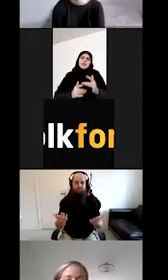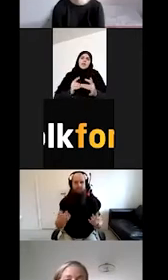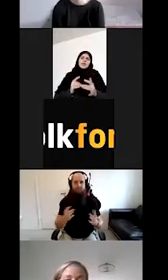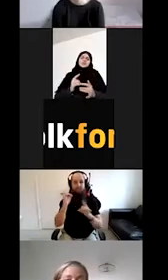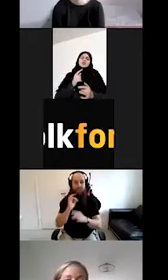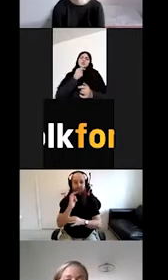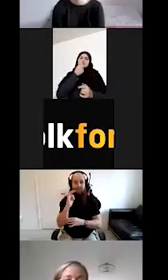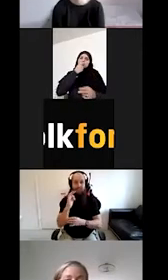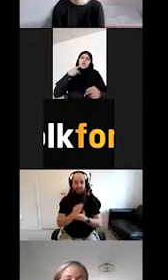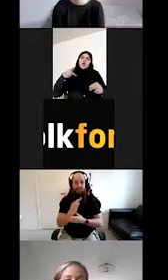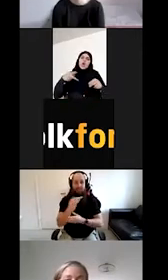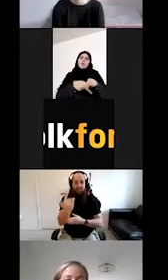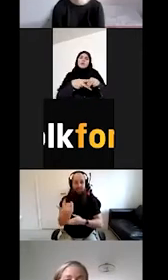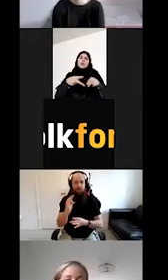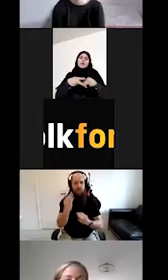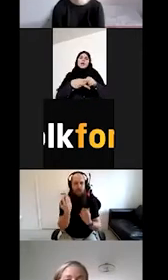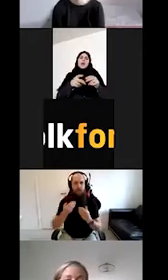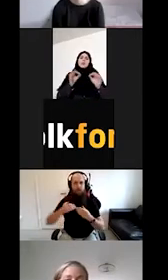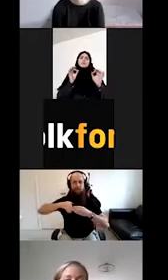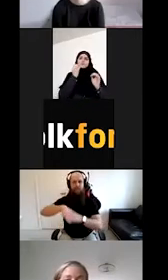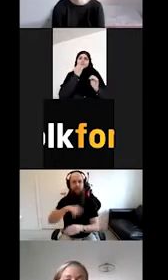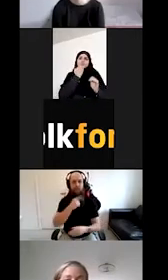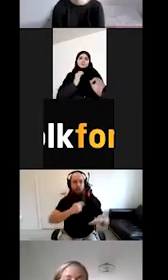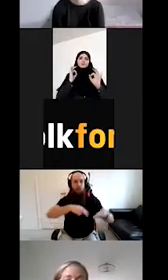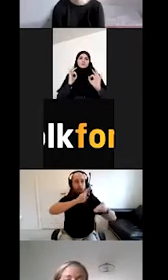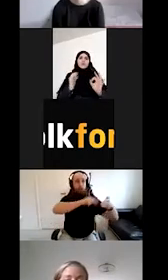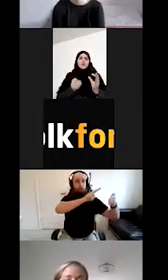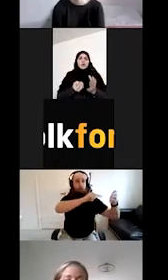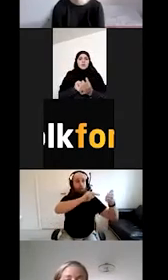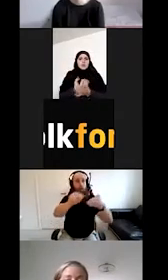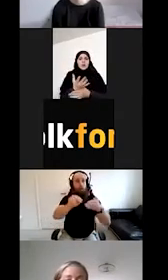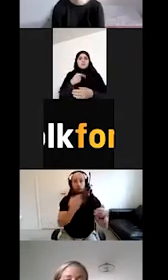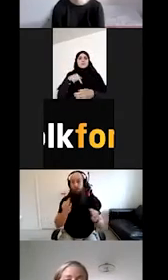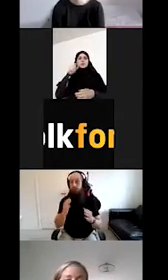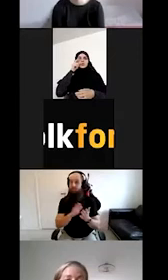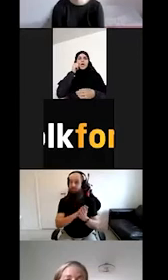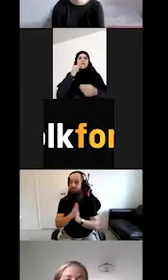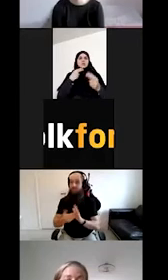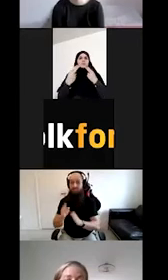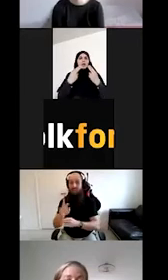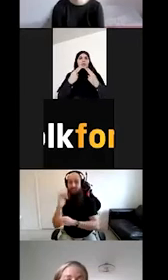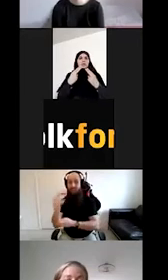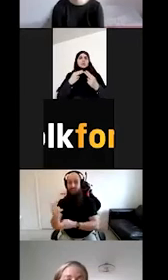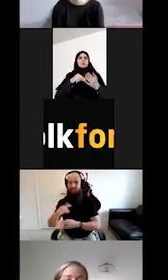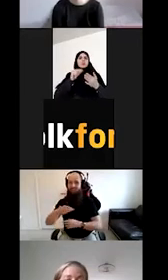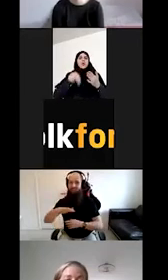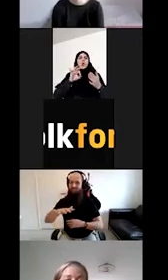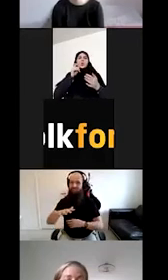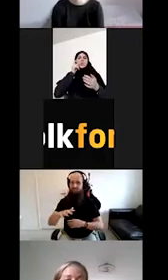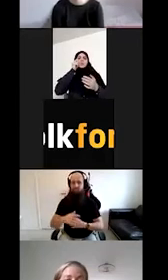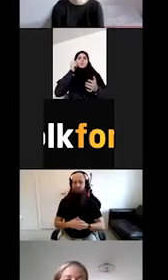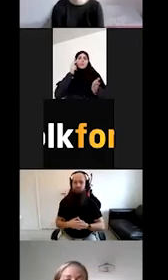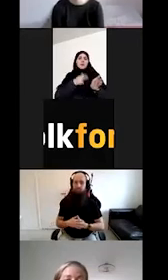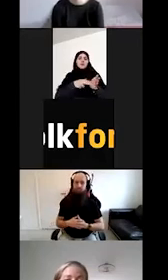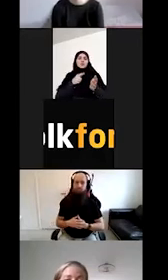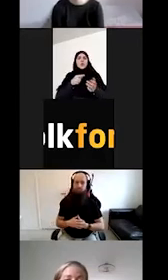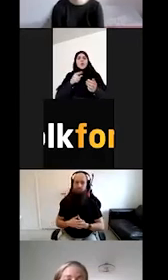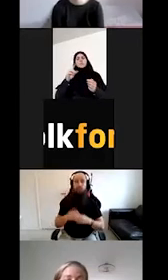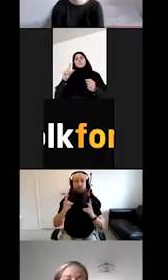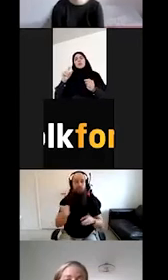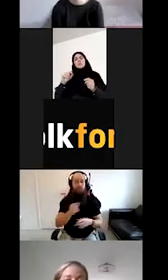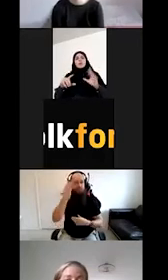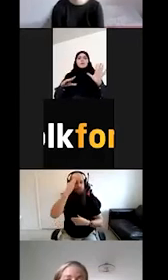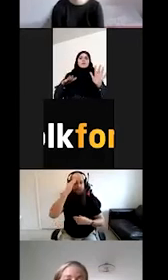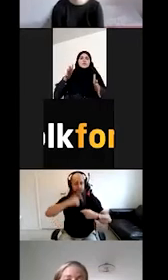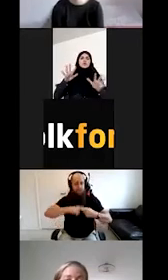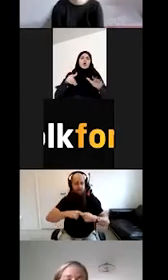treaties. So that's more or less where the situation is placed. Now, when it comes to peace building, we know also that there